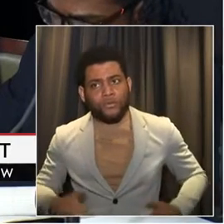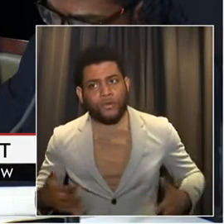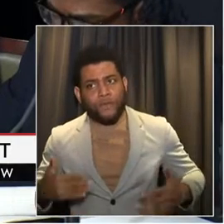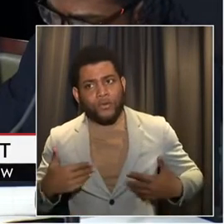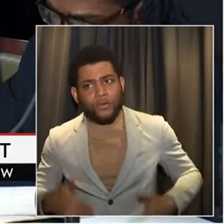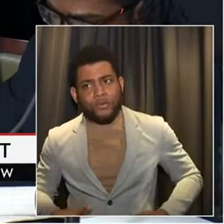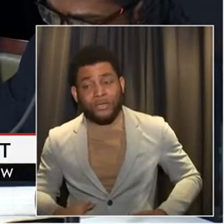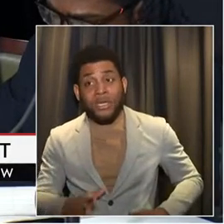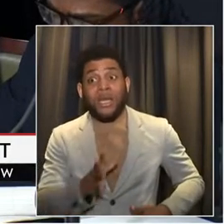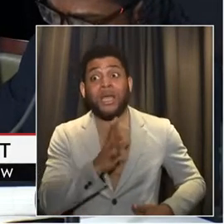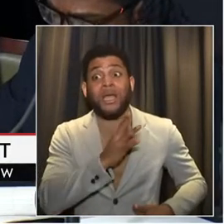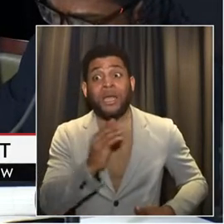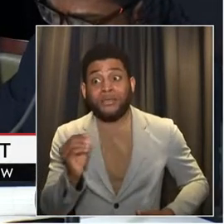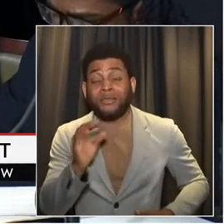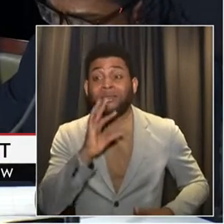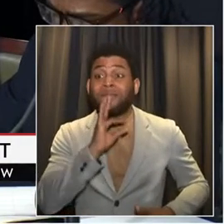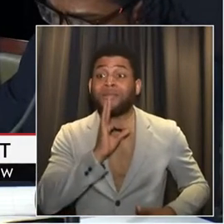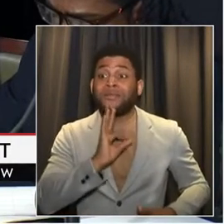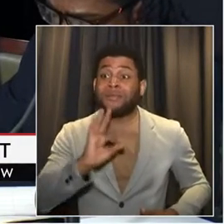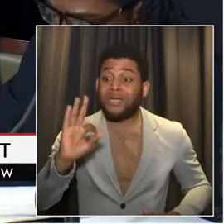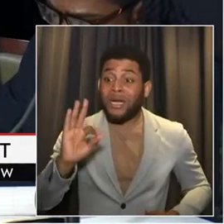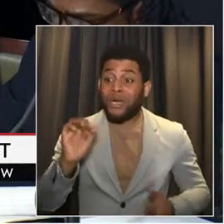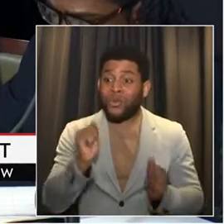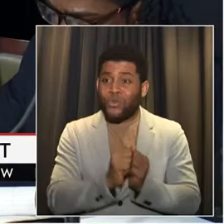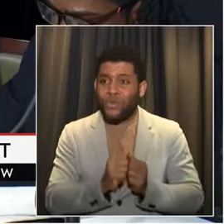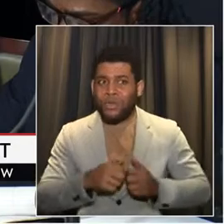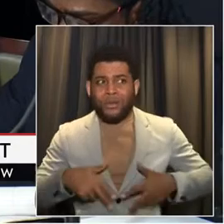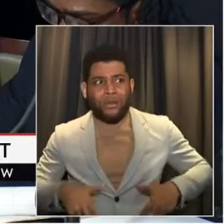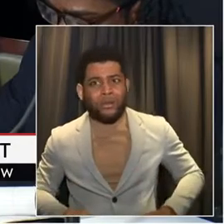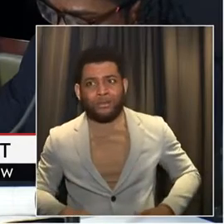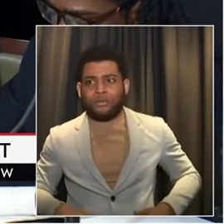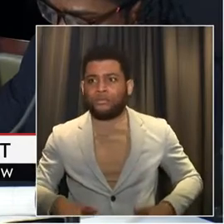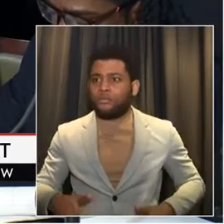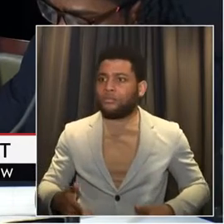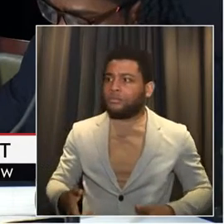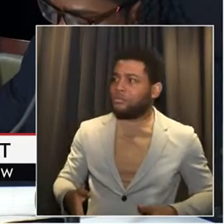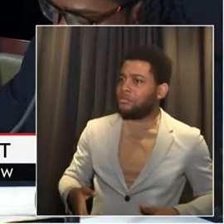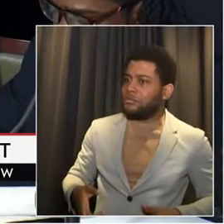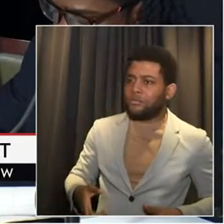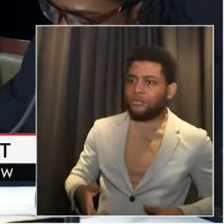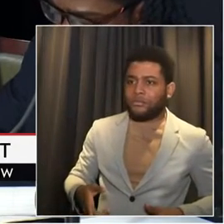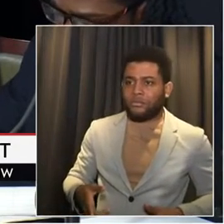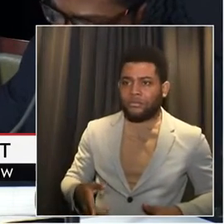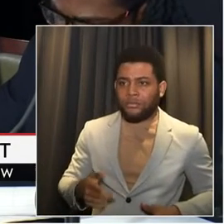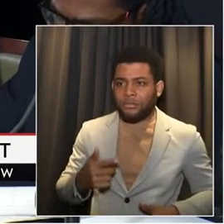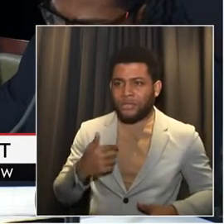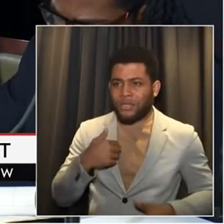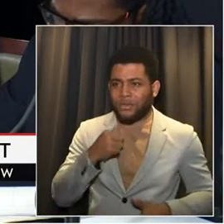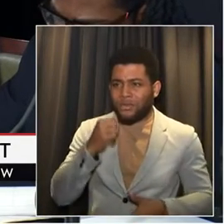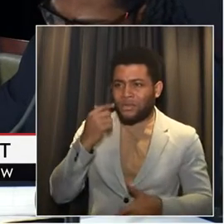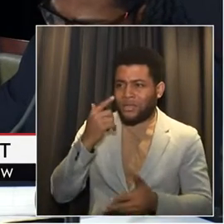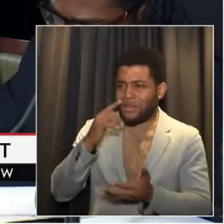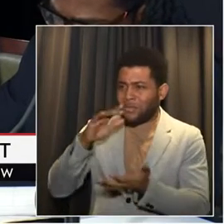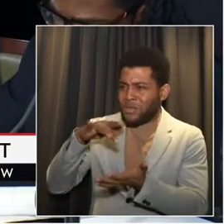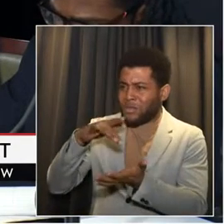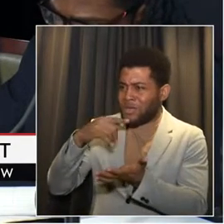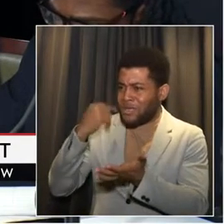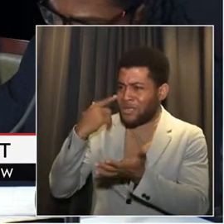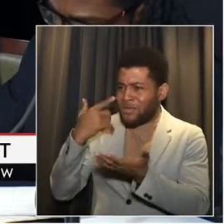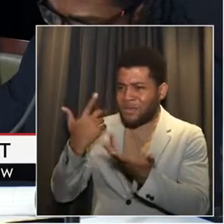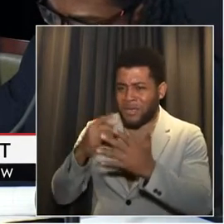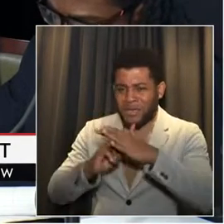armed. Right, I don't even think you're in middle school at 9. That's elementary school. And